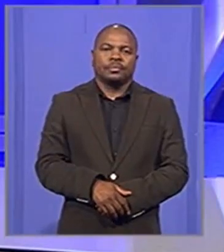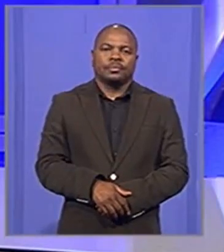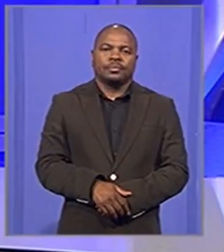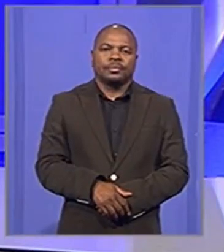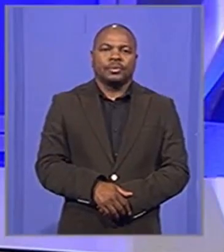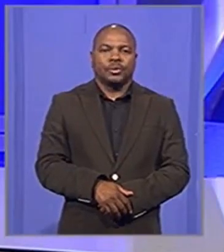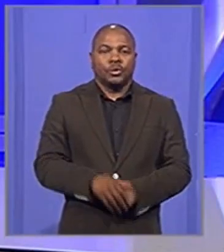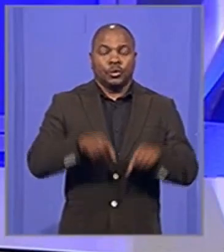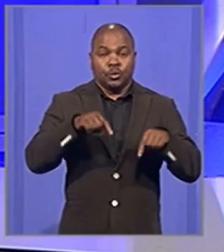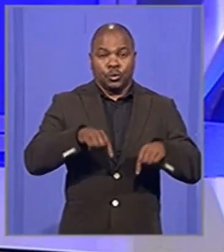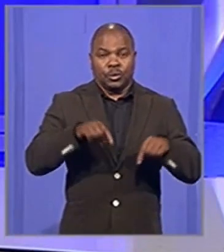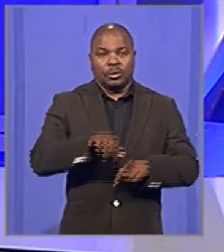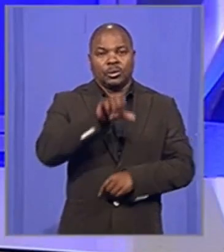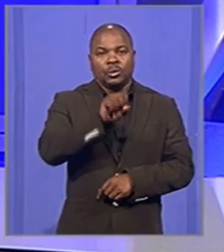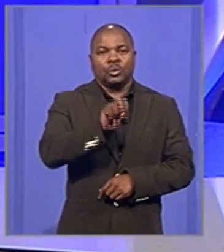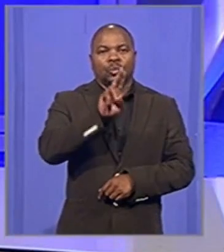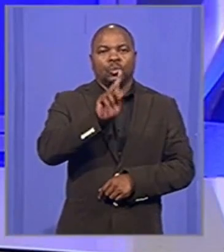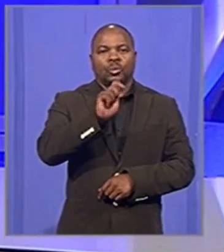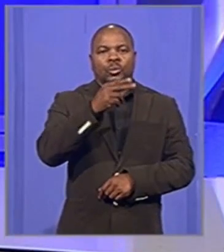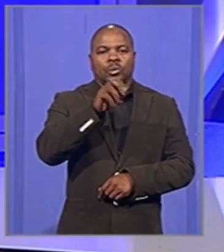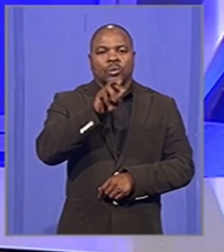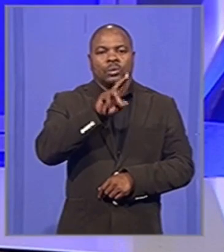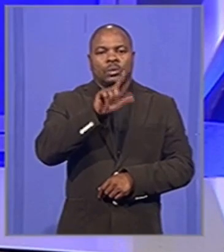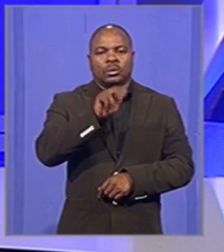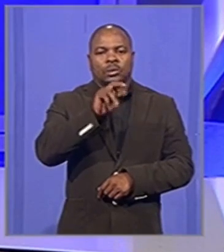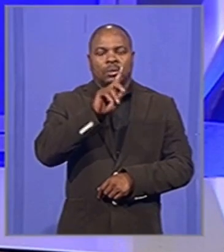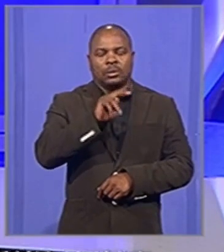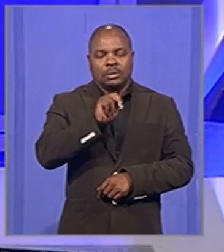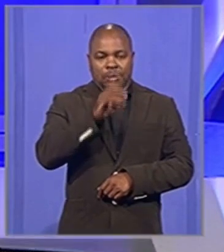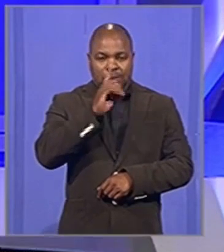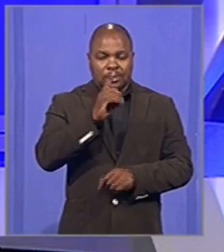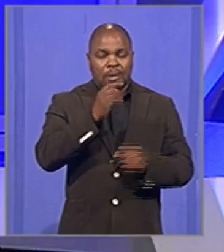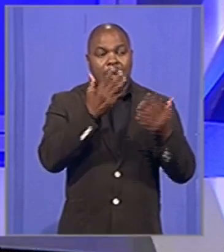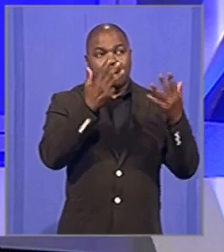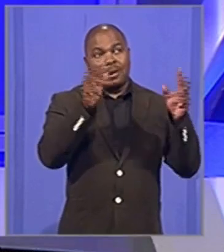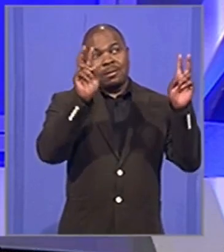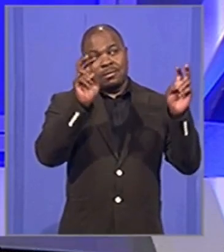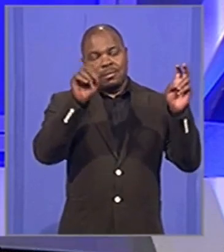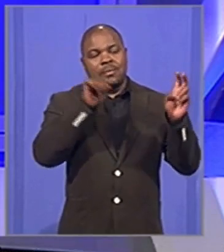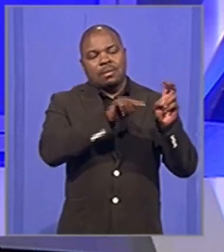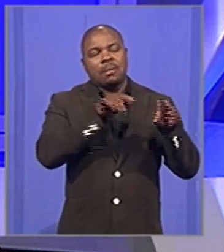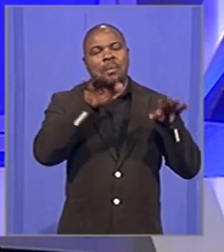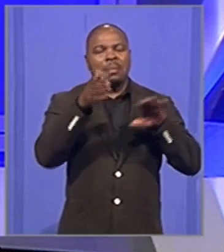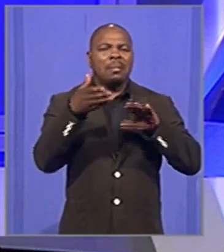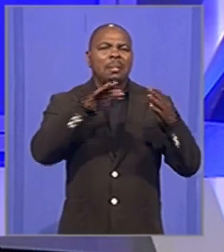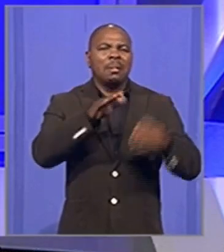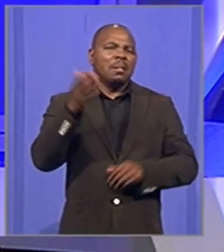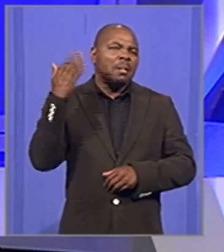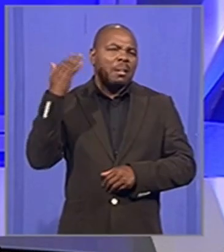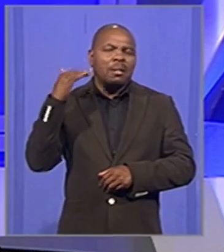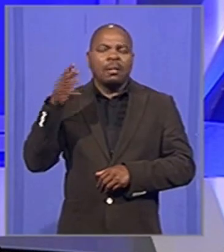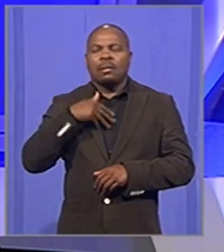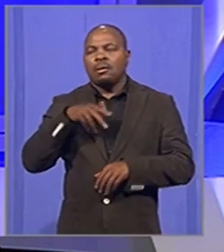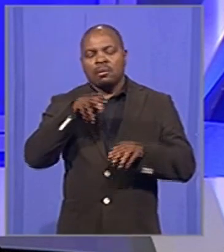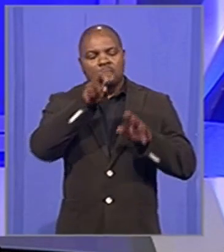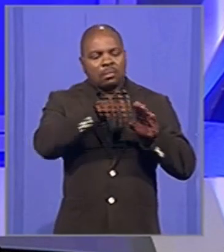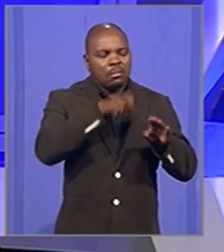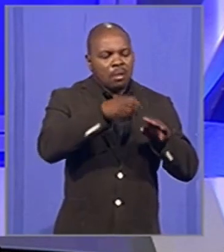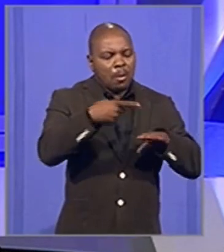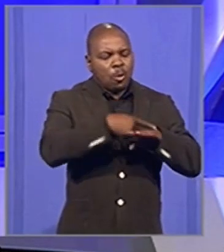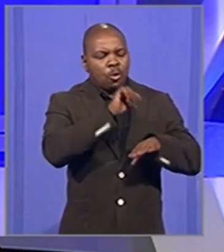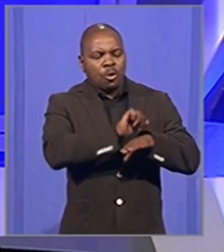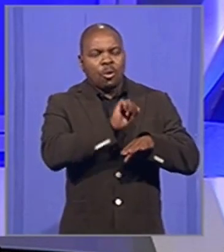Go tlotse go bolokwa sešwa ba ba itsegeng ka Sutherland 9 ba masaledi a bone a upolotsweng go se mo molaong kwa dirapeng tsa baswi